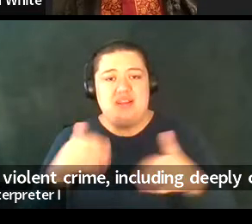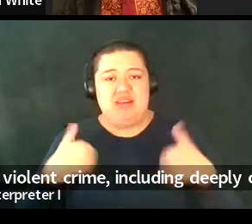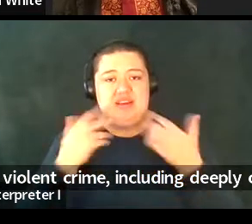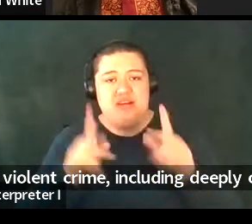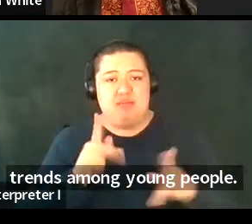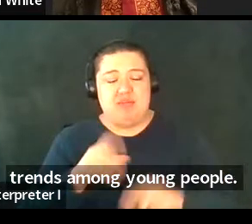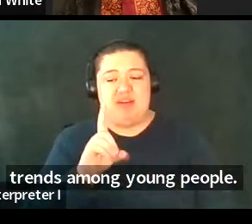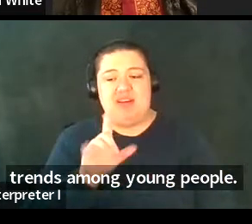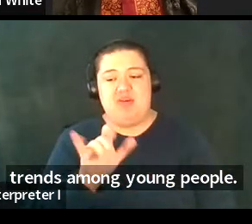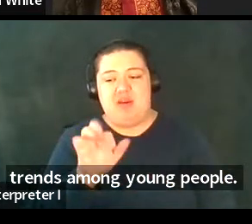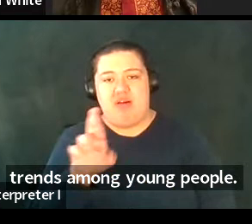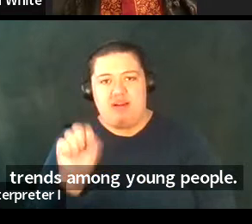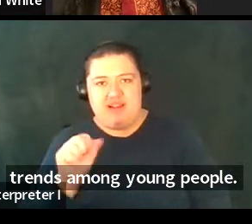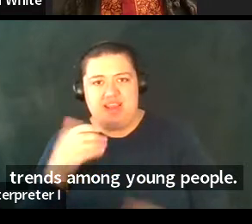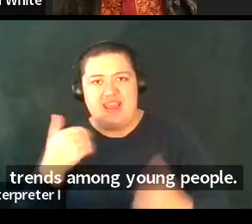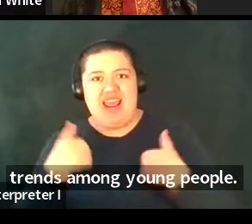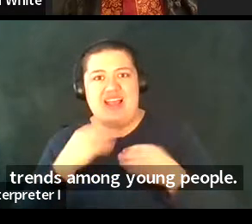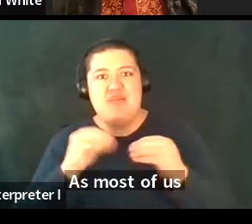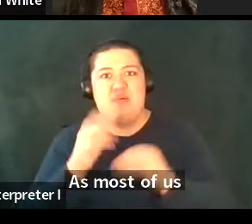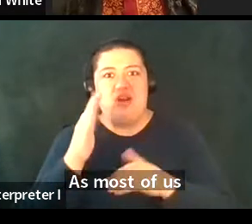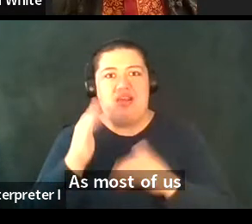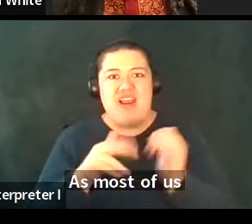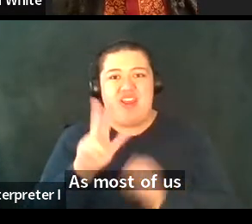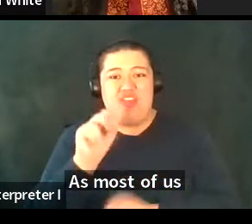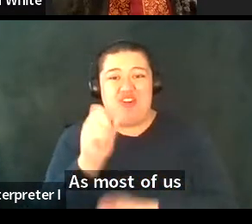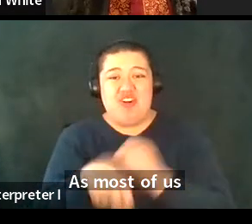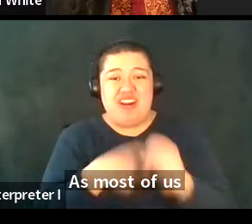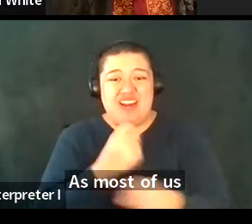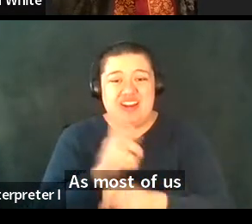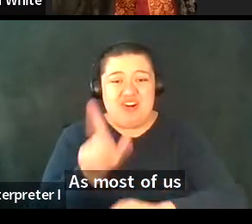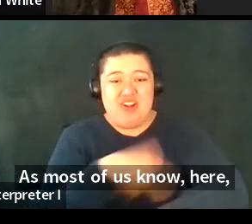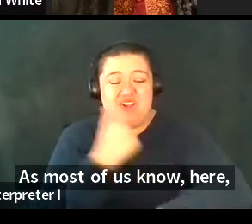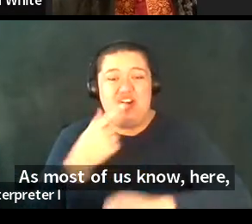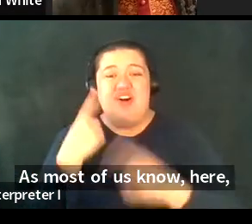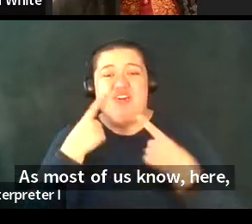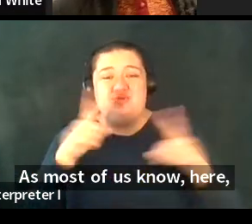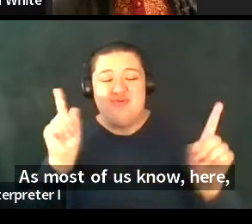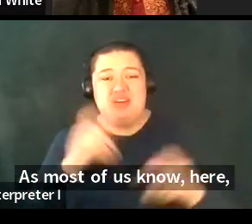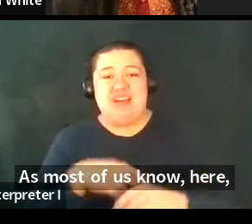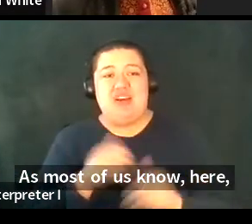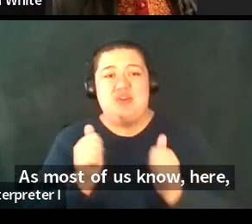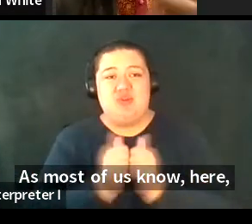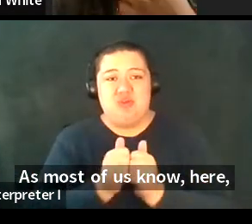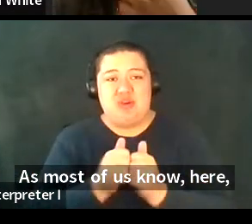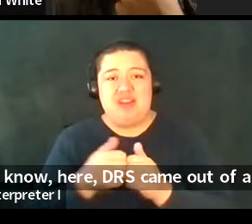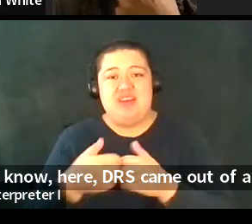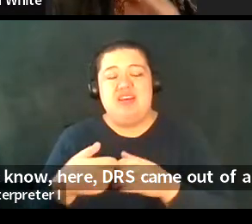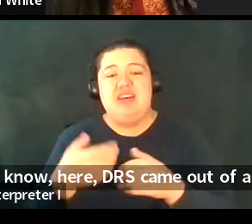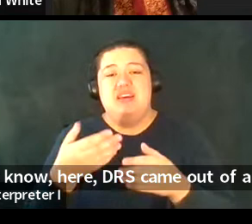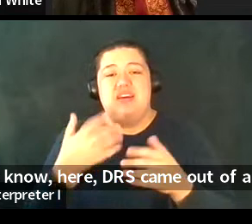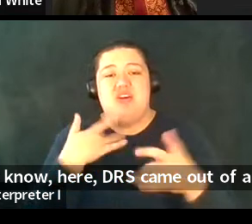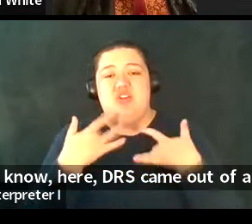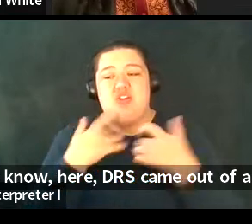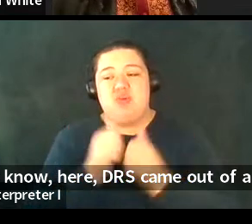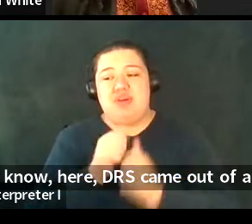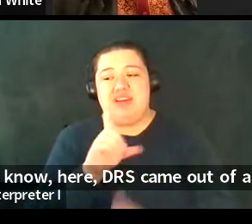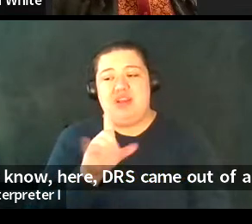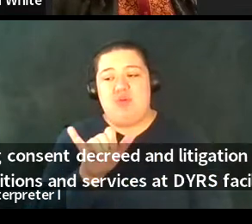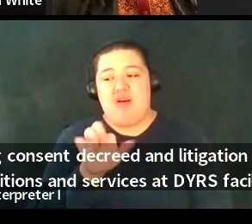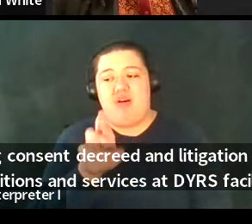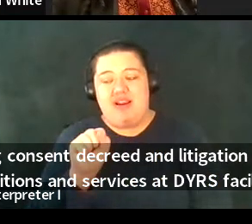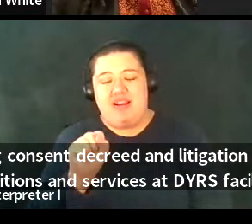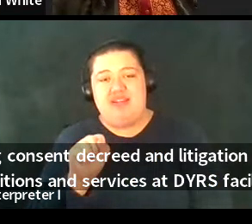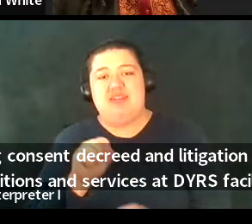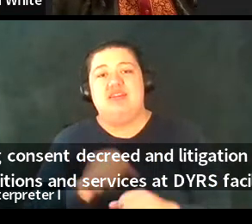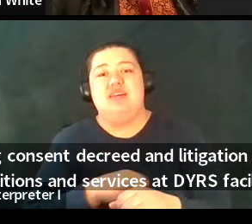came out of a more than 30 years long consent decree and litigation regarding conditions and services at DYRS facilities. The mayor, as part of the settlement